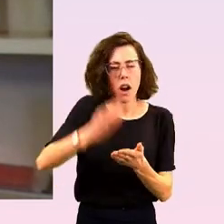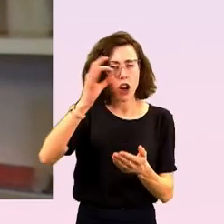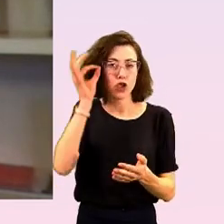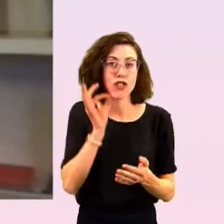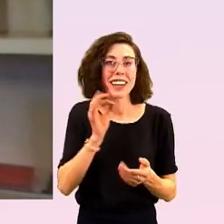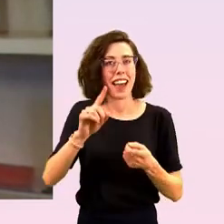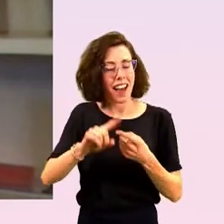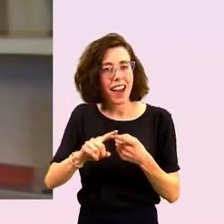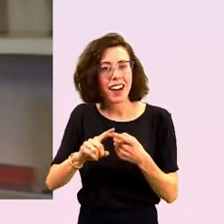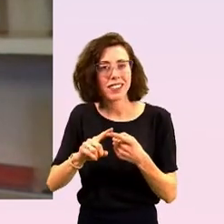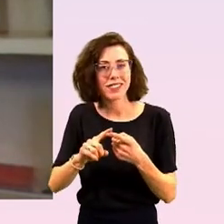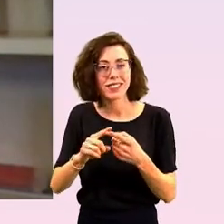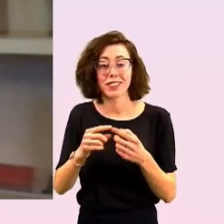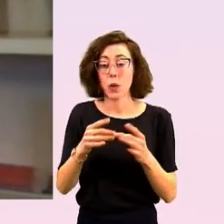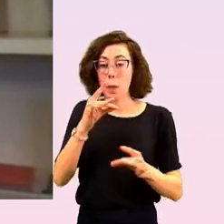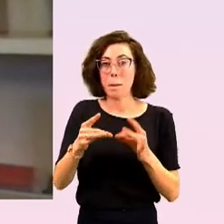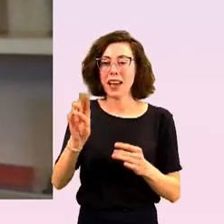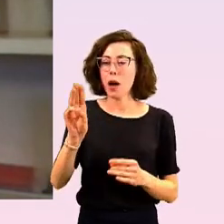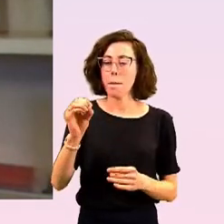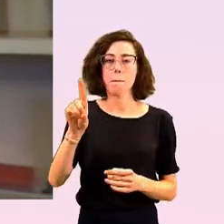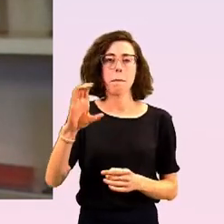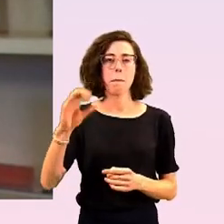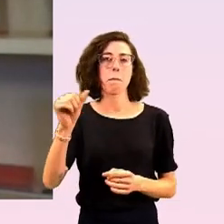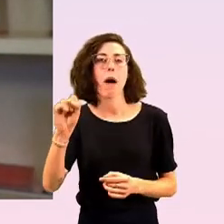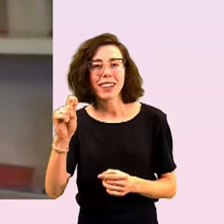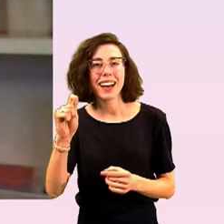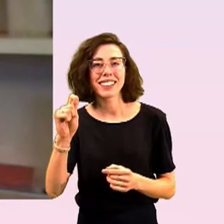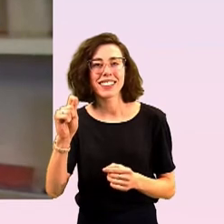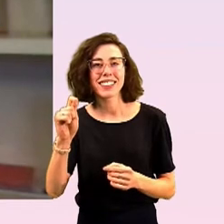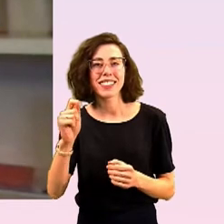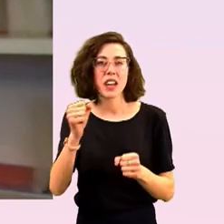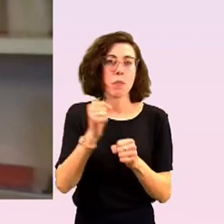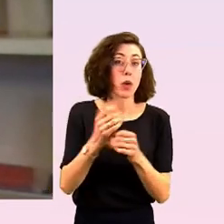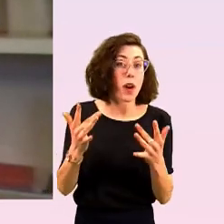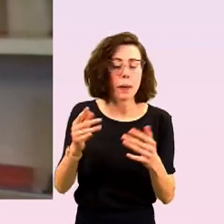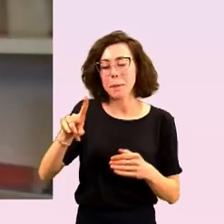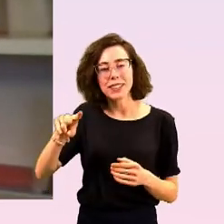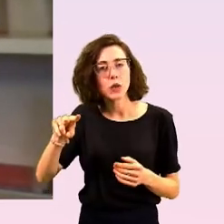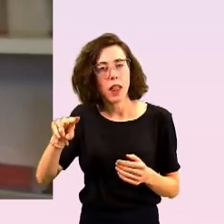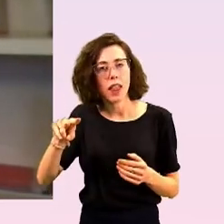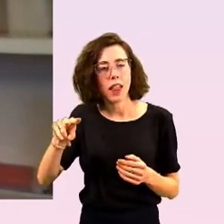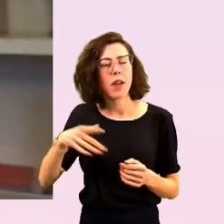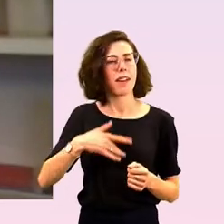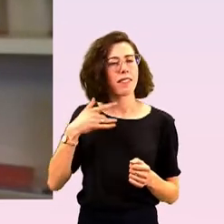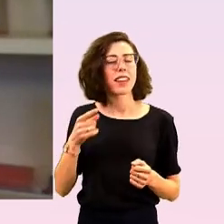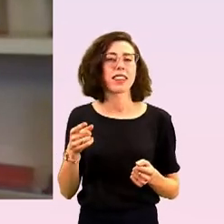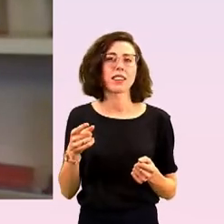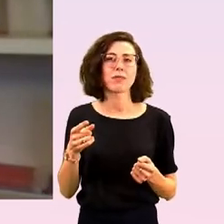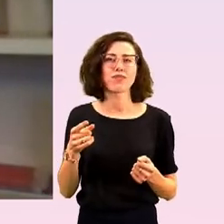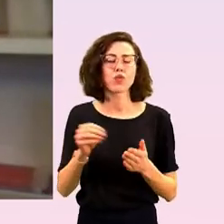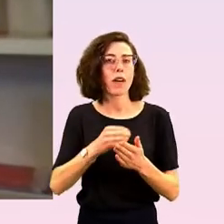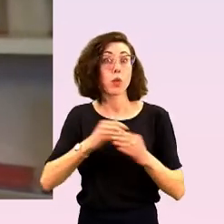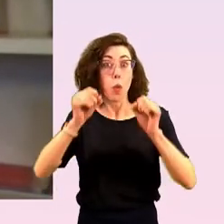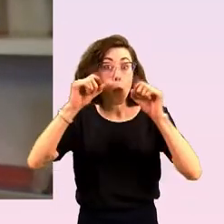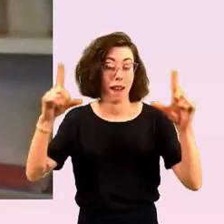podcast on all staff around bisexuality. So I think it is around awareness